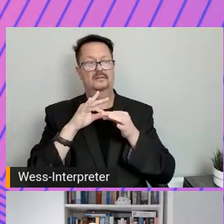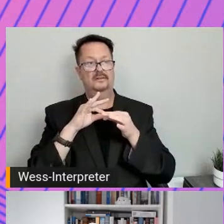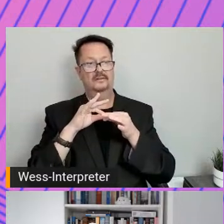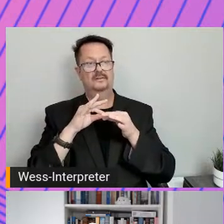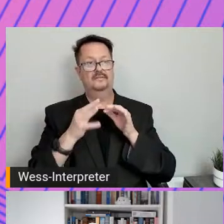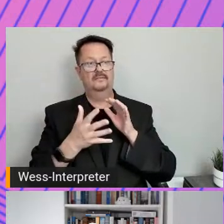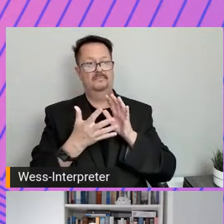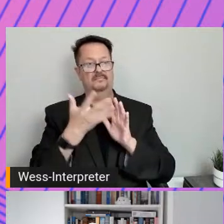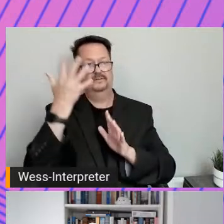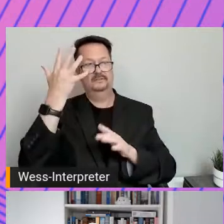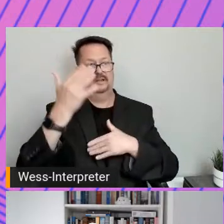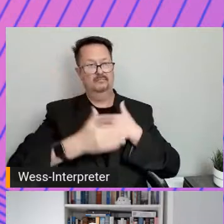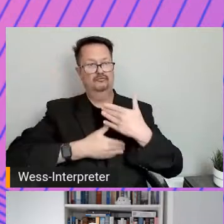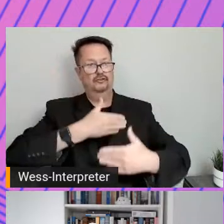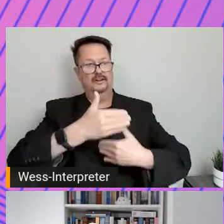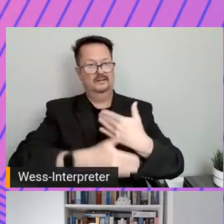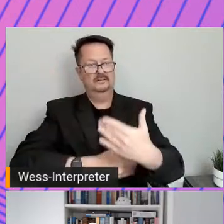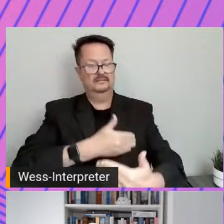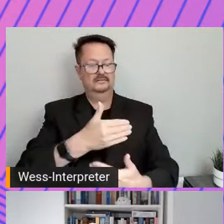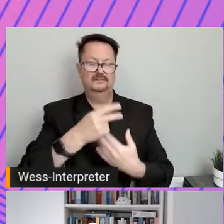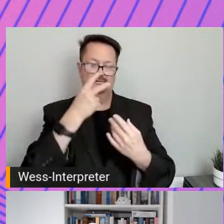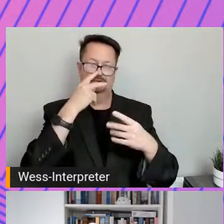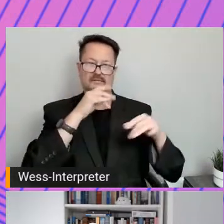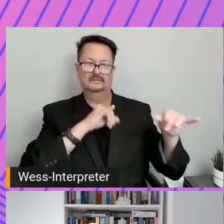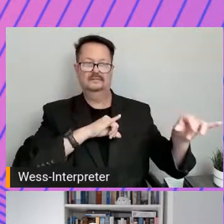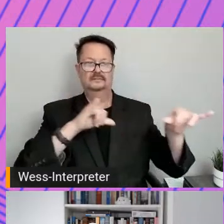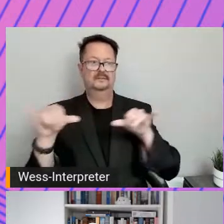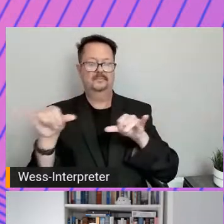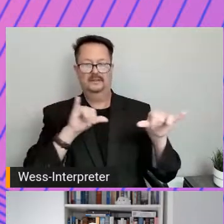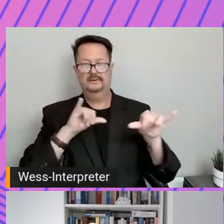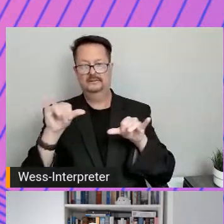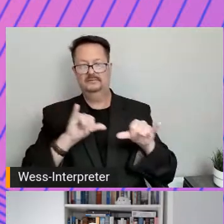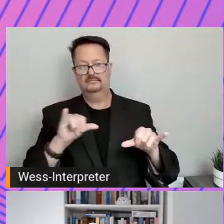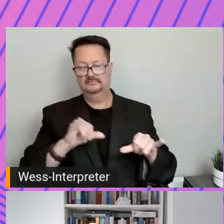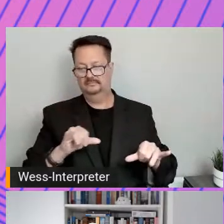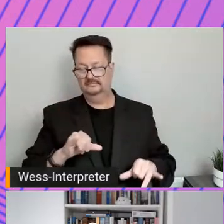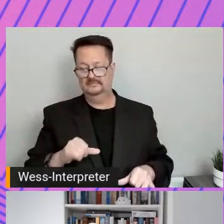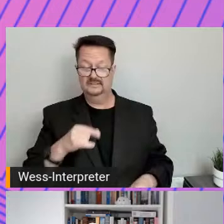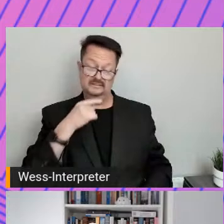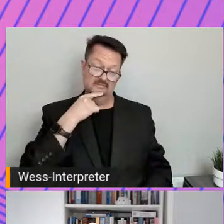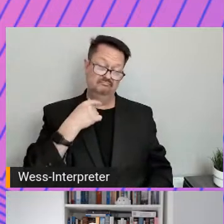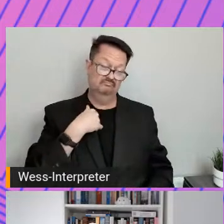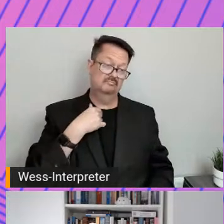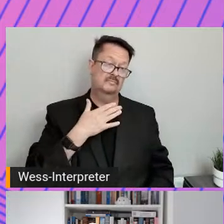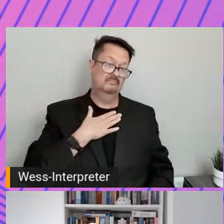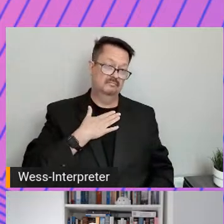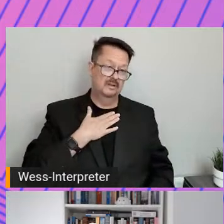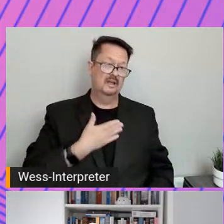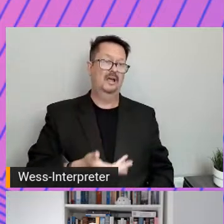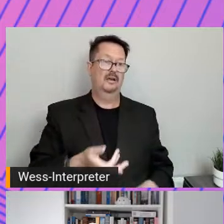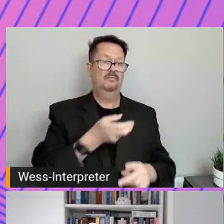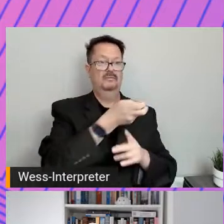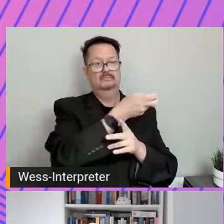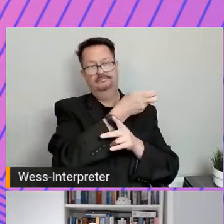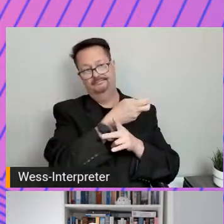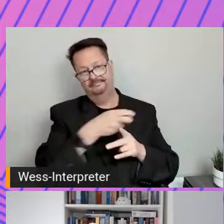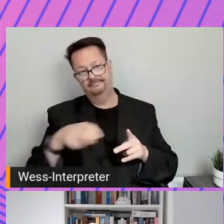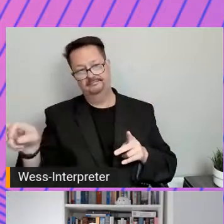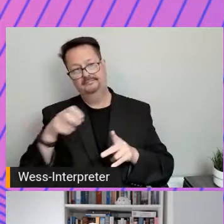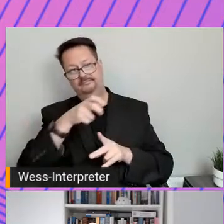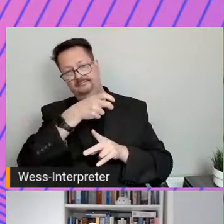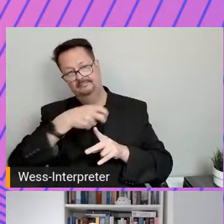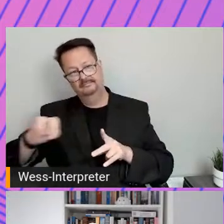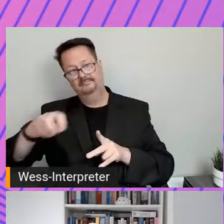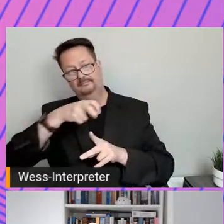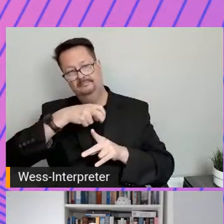lot of similarities there. Basically, the program is saying, I will optionally yield back to the event loop and allow the event loop to do some